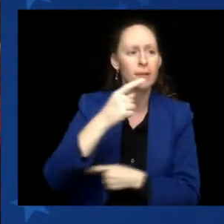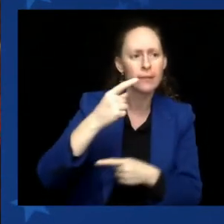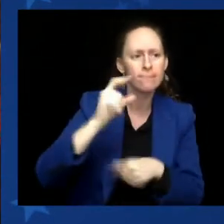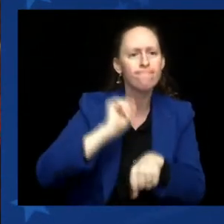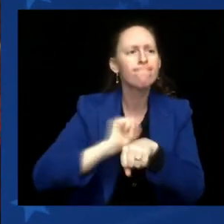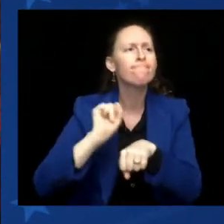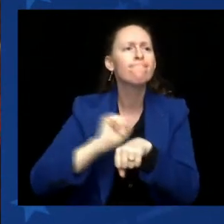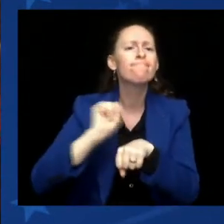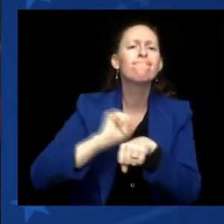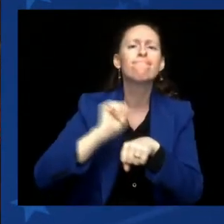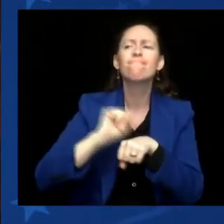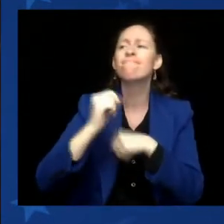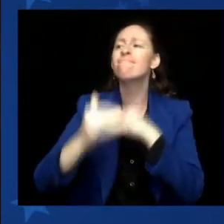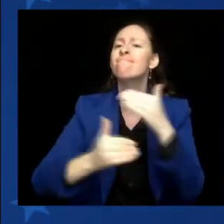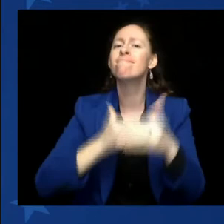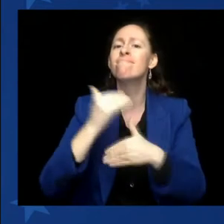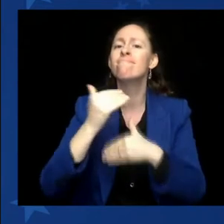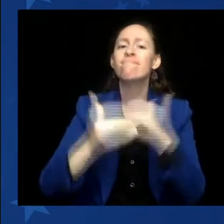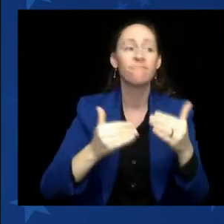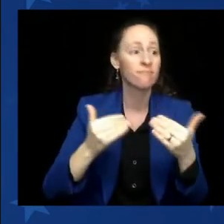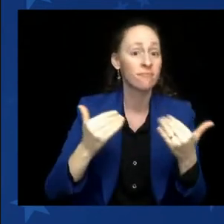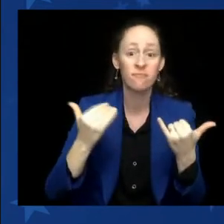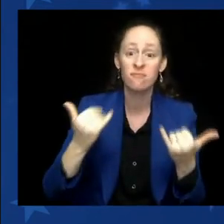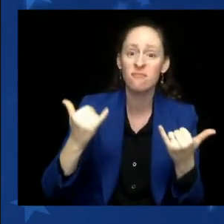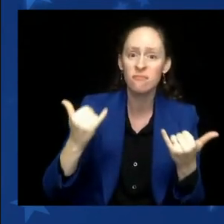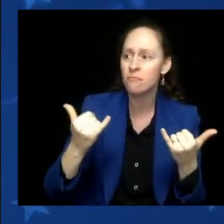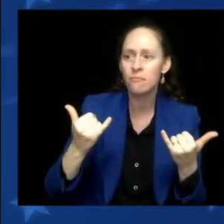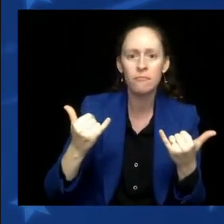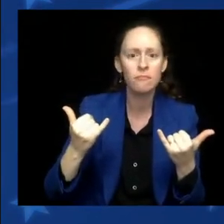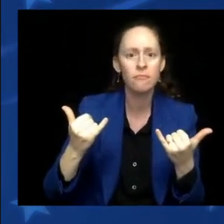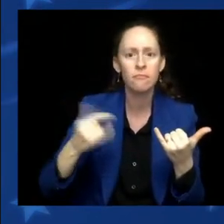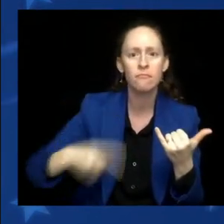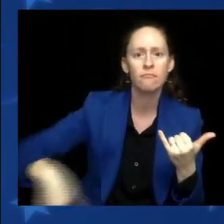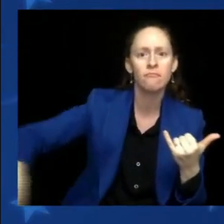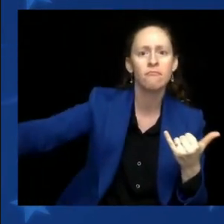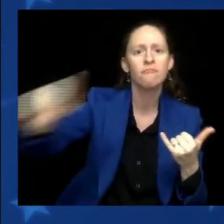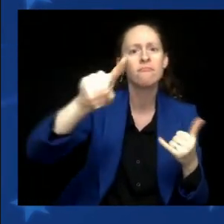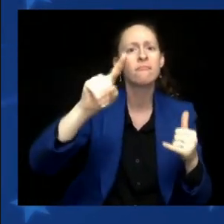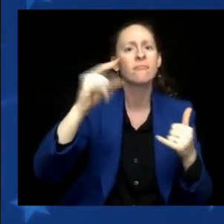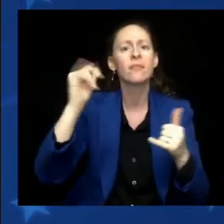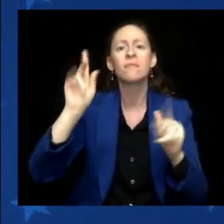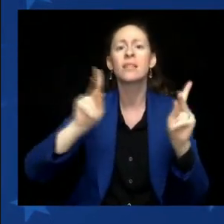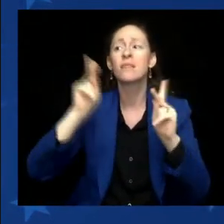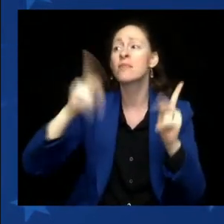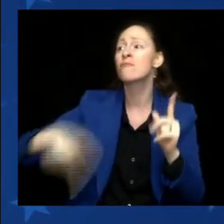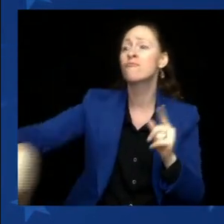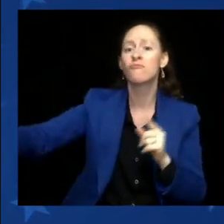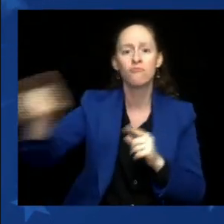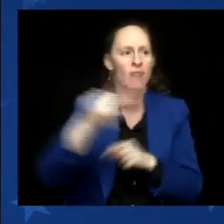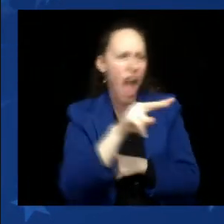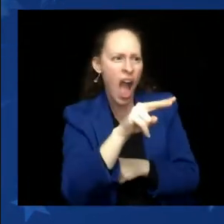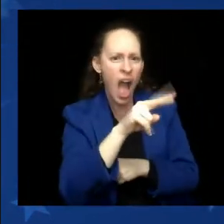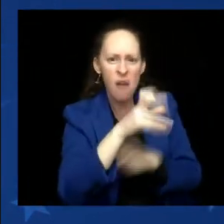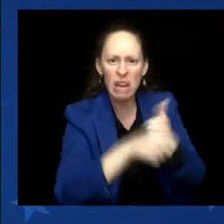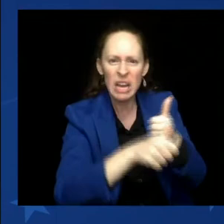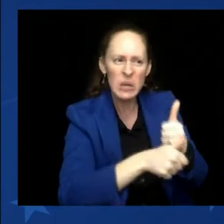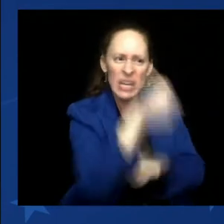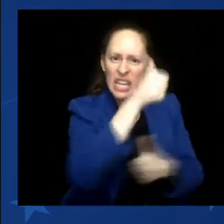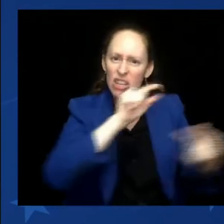fellow citizens. On top of that, there are public figures today, yesterday, and the day